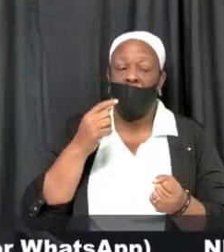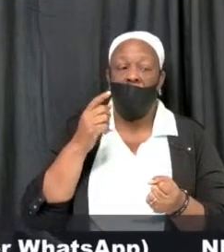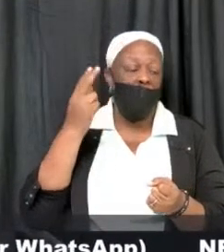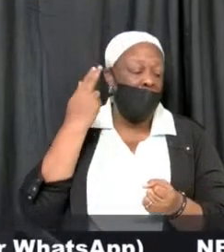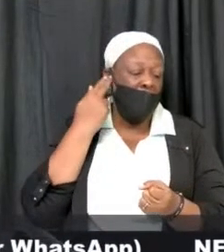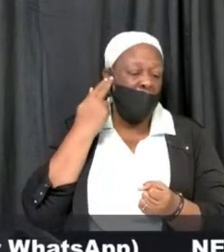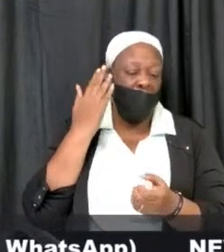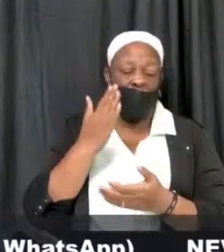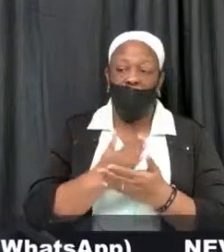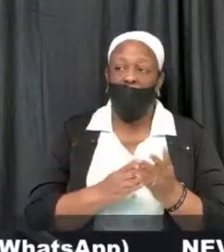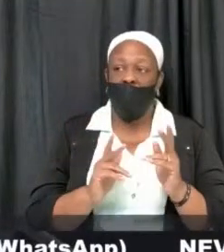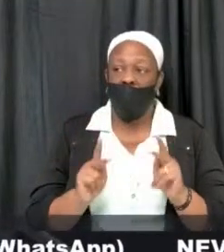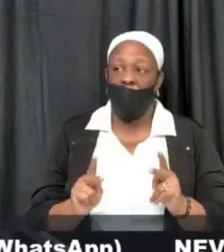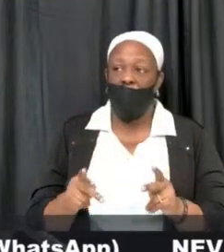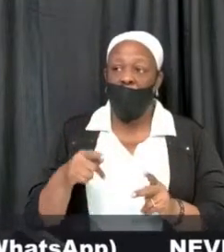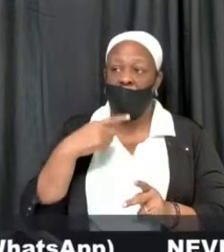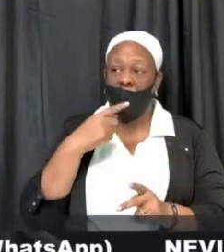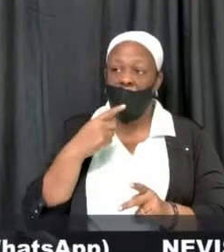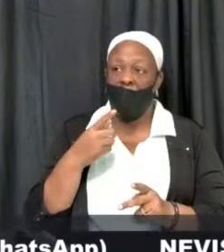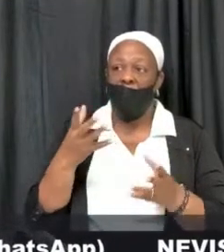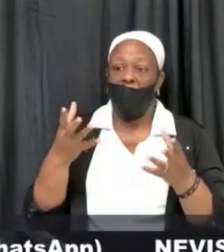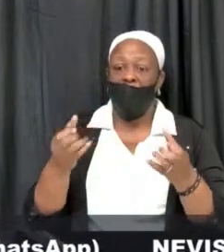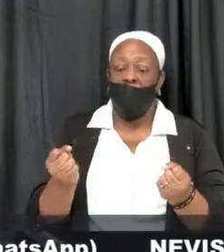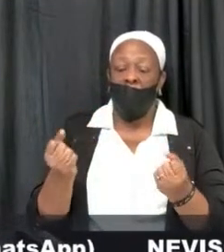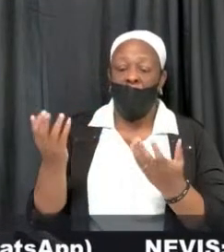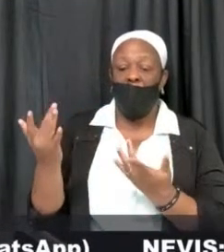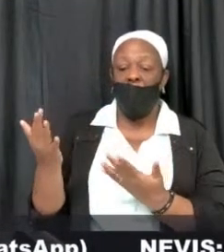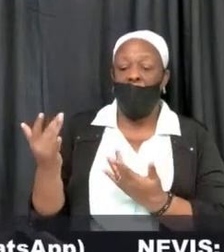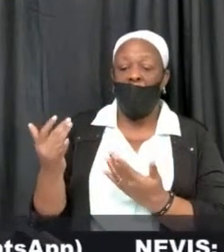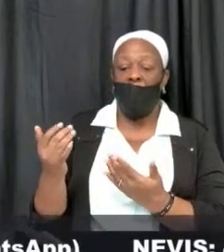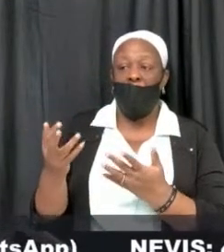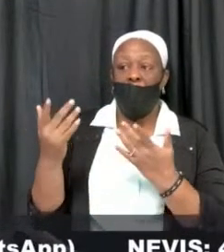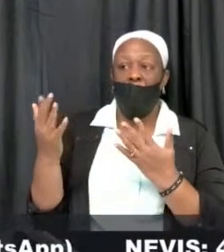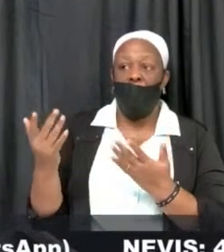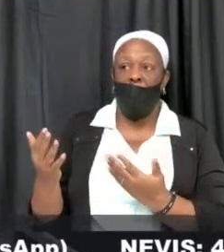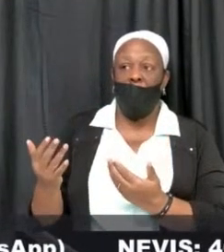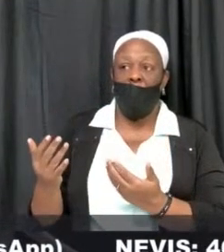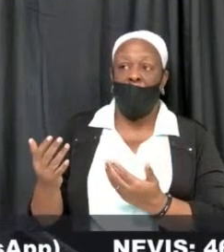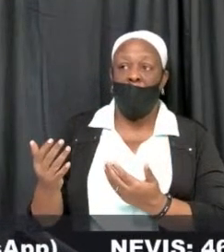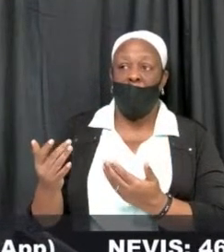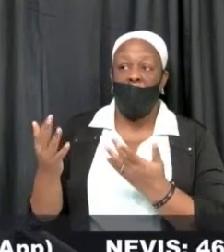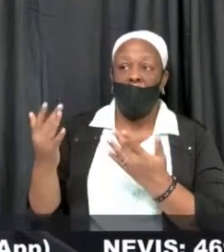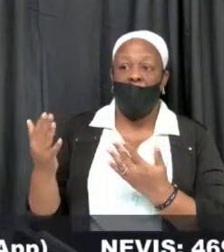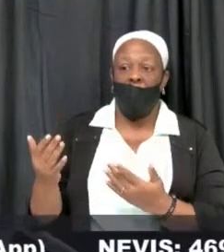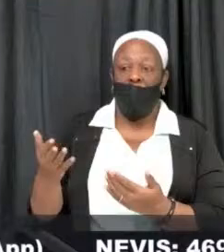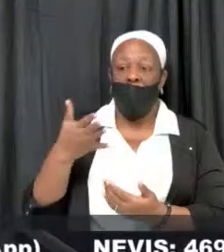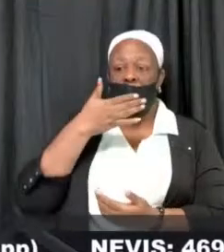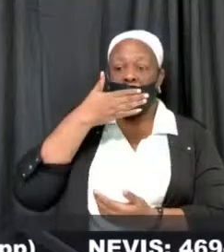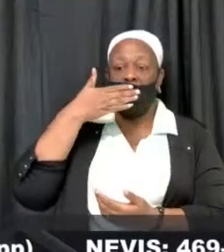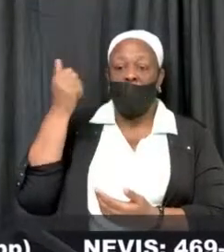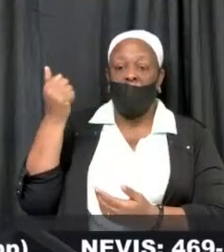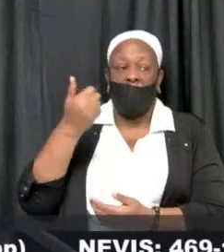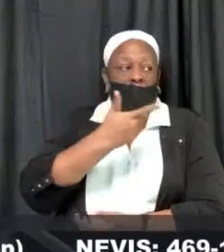saying they want to wait, they're going to wait for a better vaccine, that it is one's